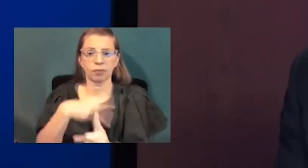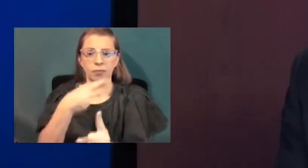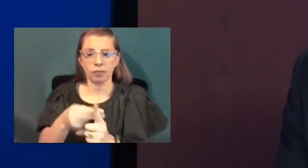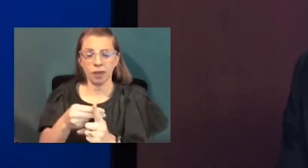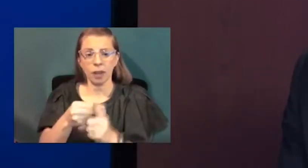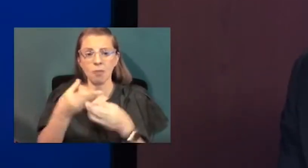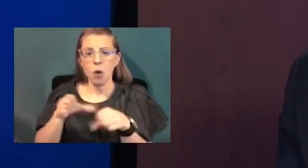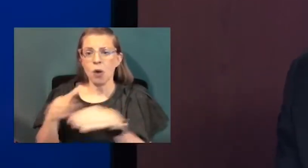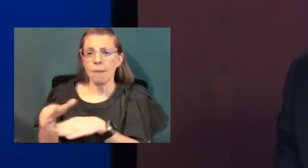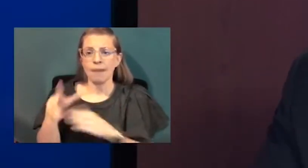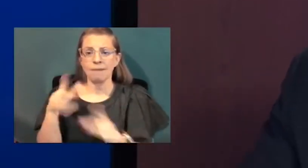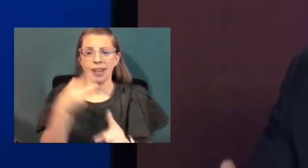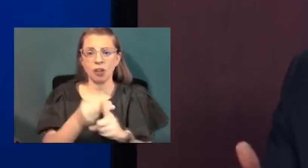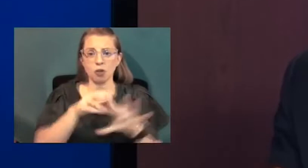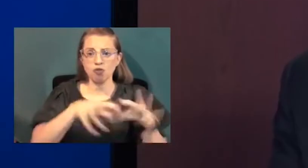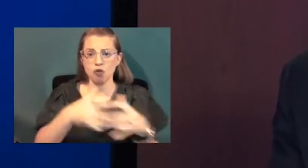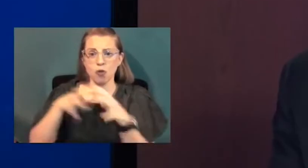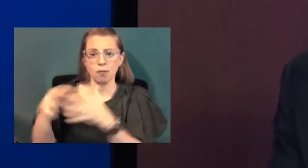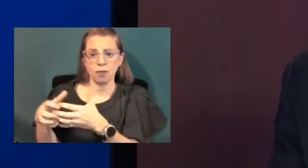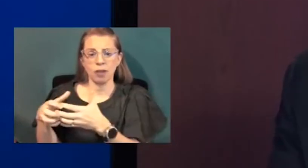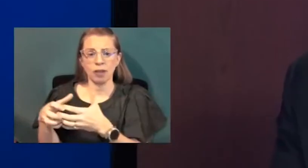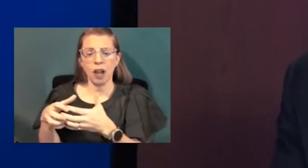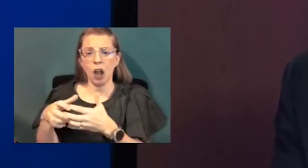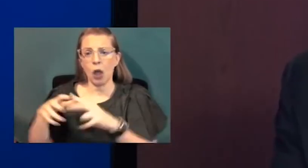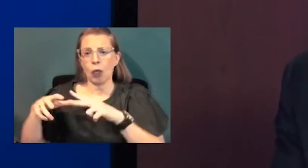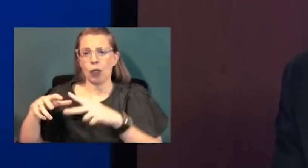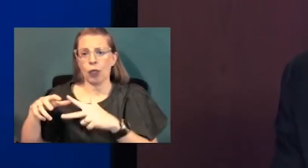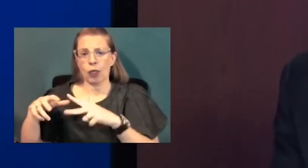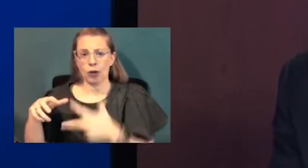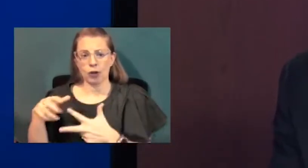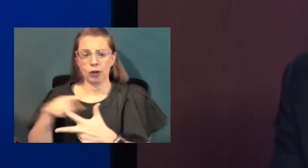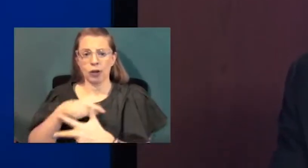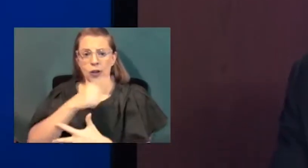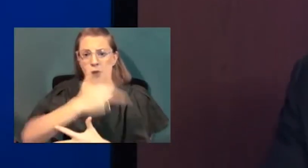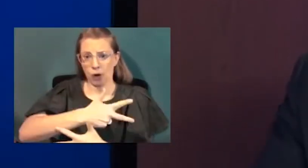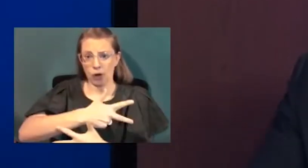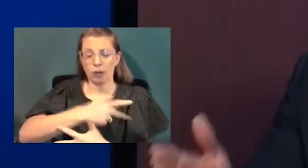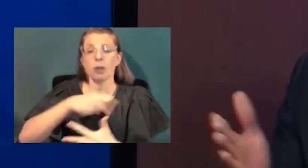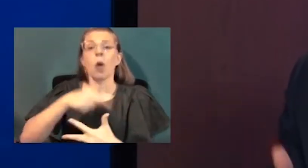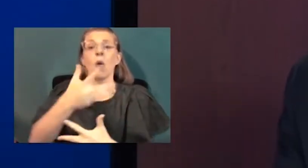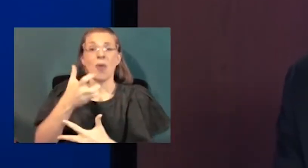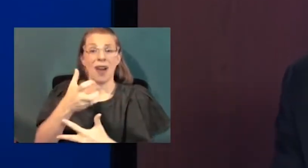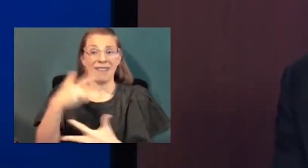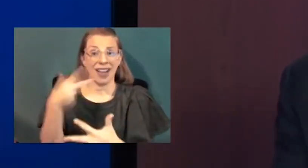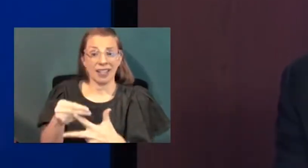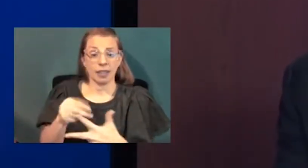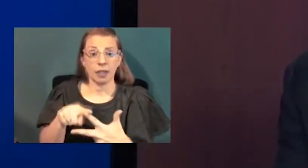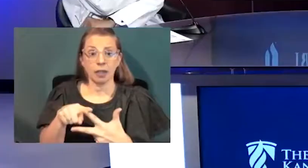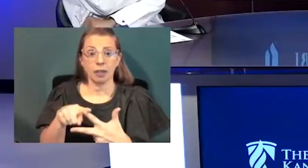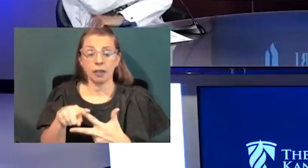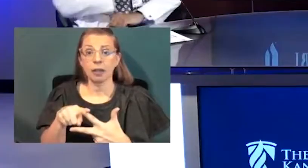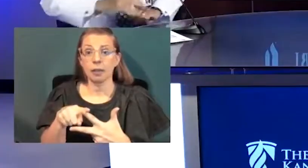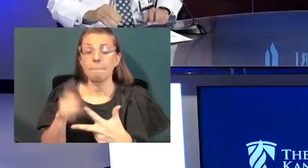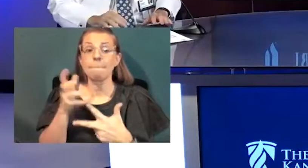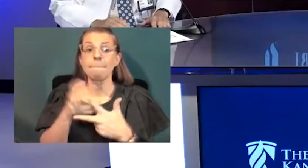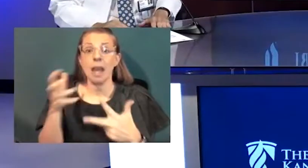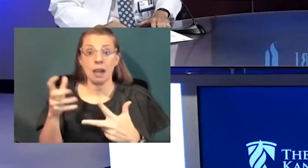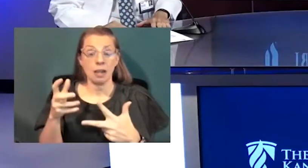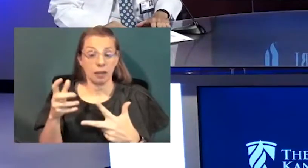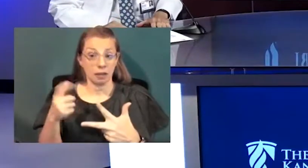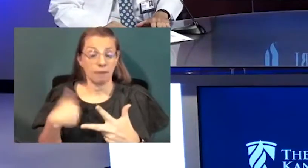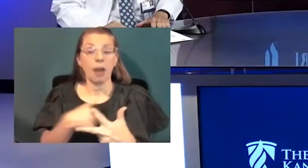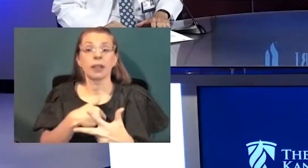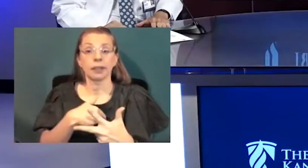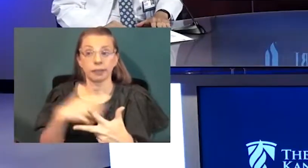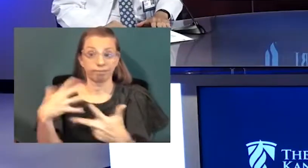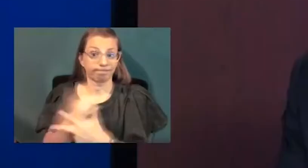a very informal third. A third of people wanted the vaccine as soon as they could get it, right? A lot of us got our shots fairly quickly.